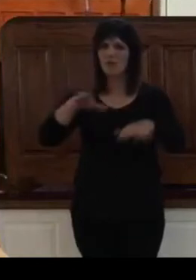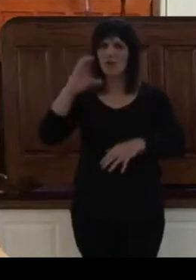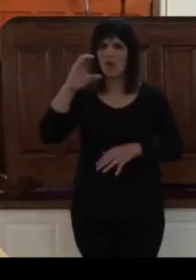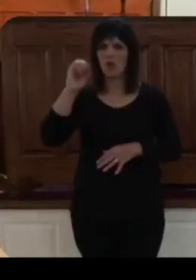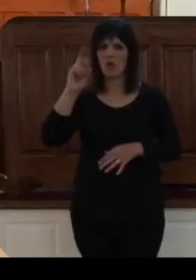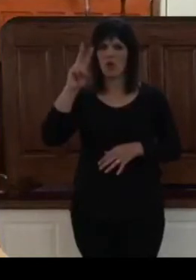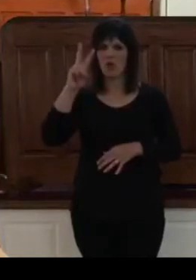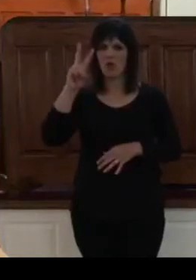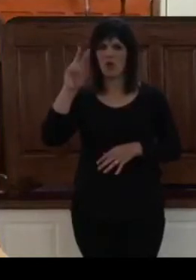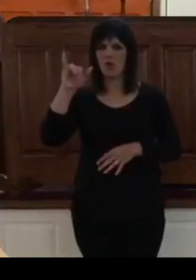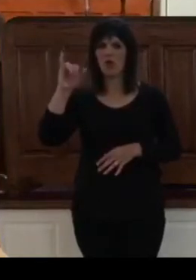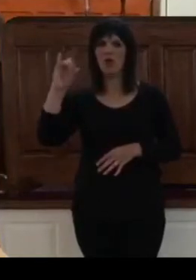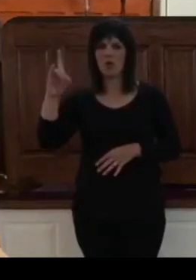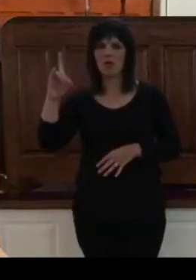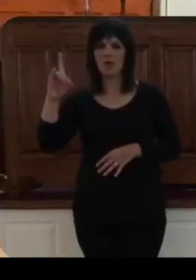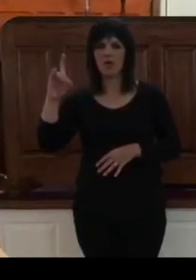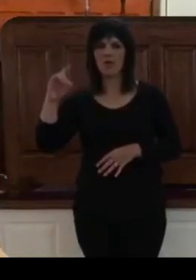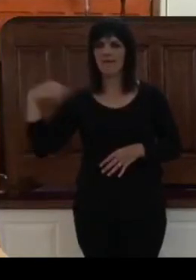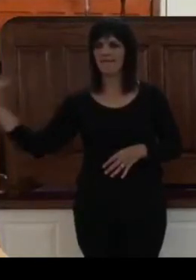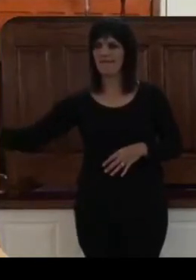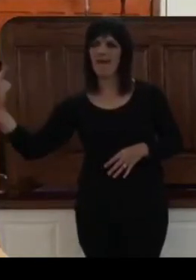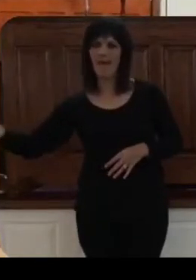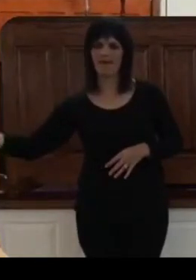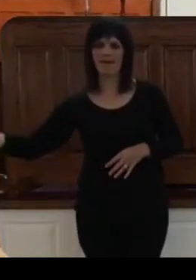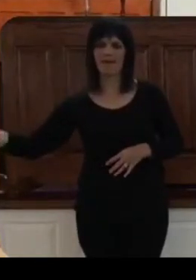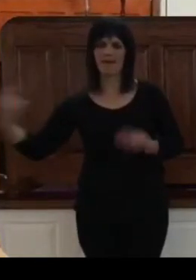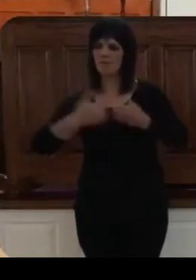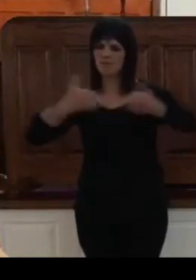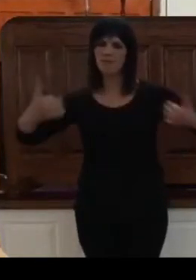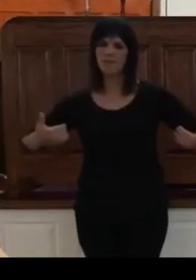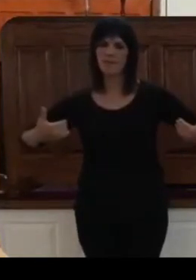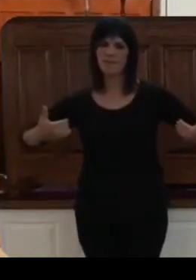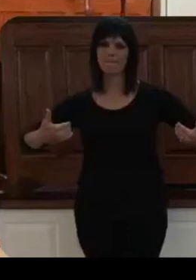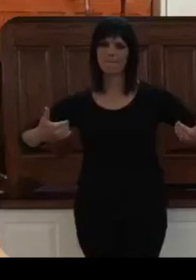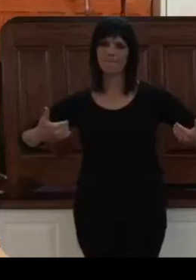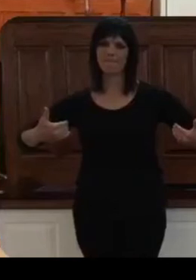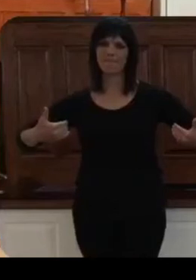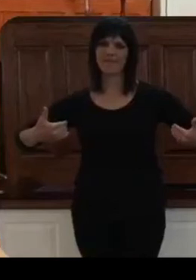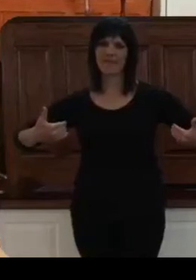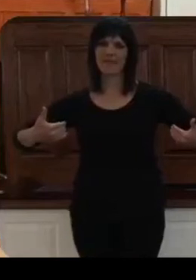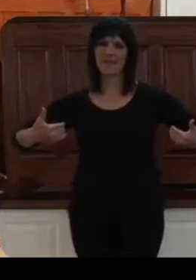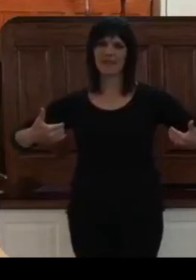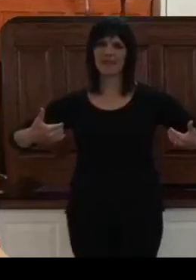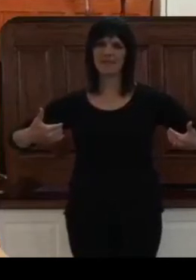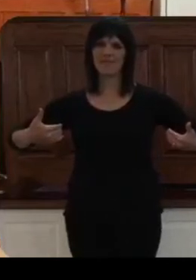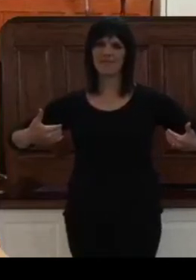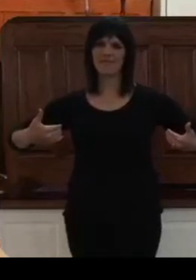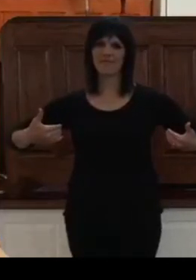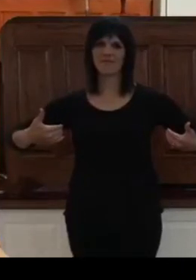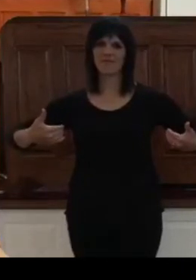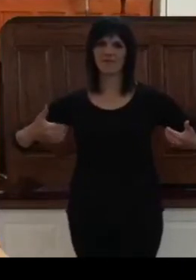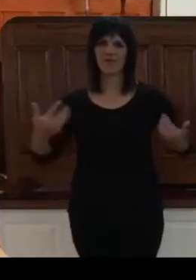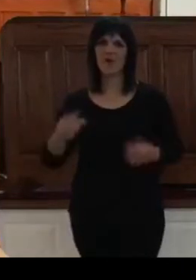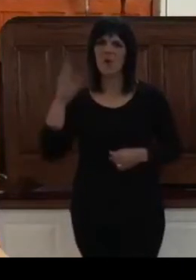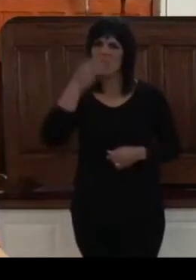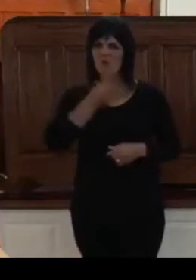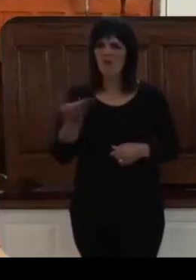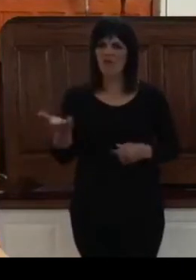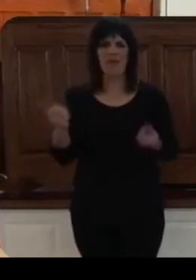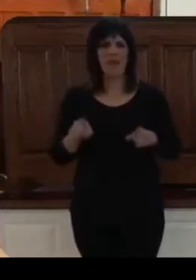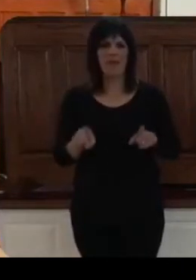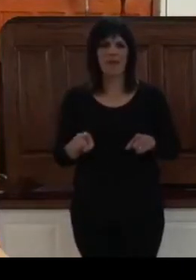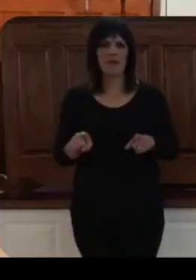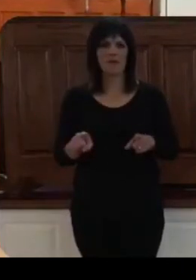and what it's done to us by isolating us and keeping us apart. It's a rare event. It's unprecedented. That's true, and we'll figure this